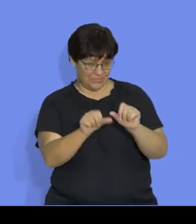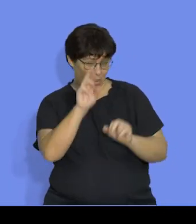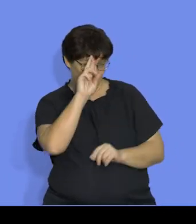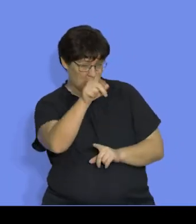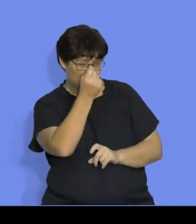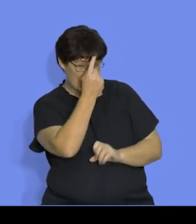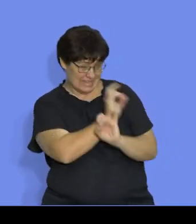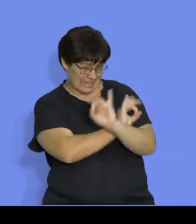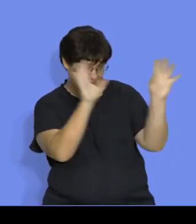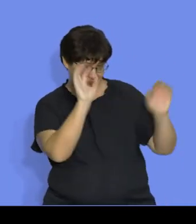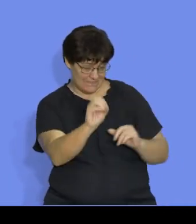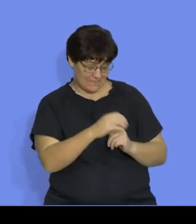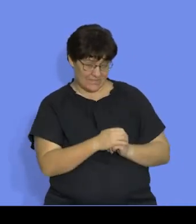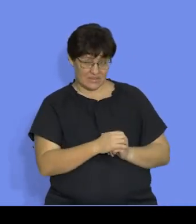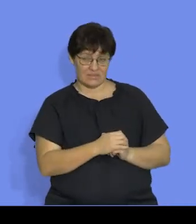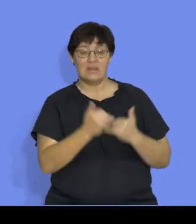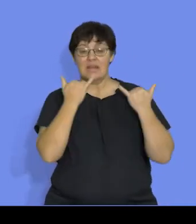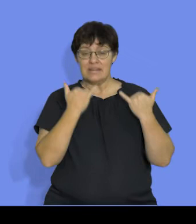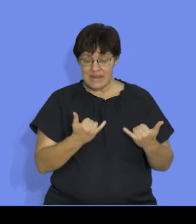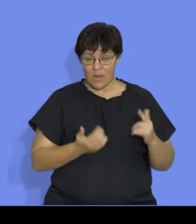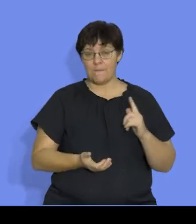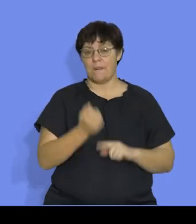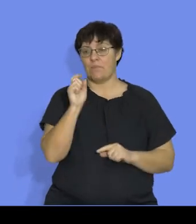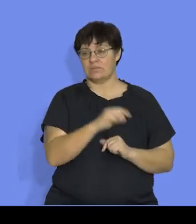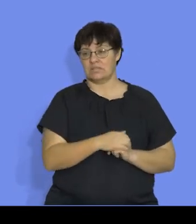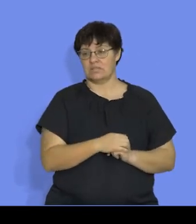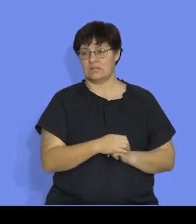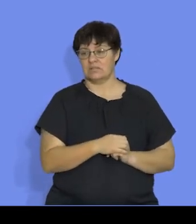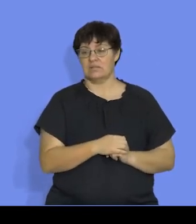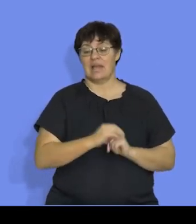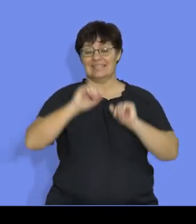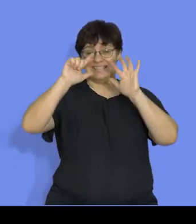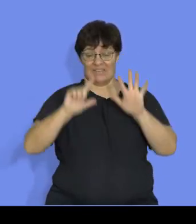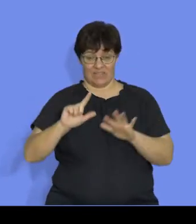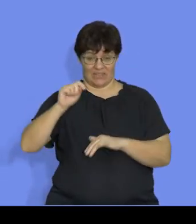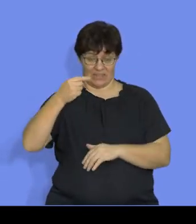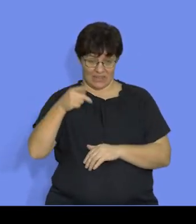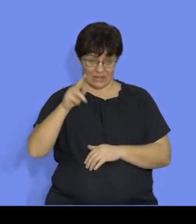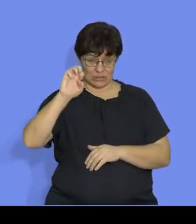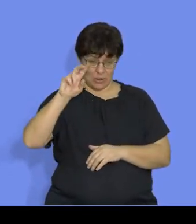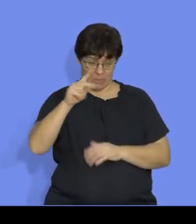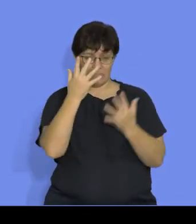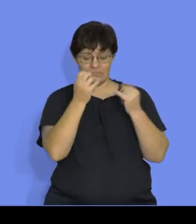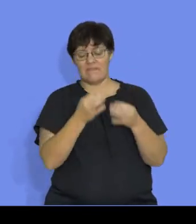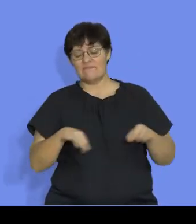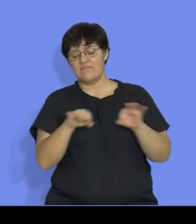making sense. We now need to determine the value of the seventh term.